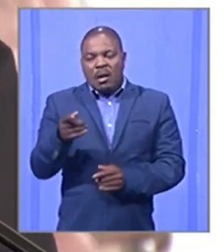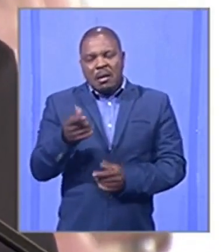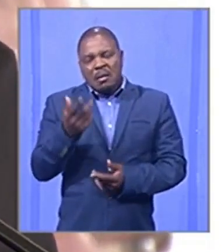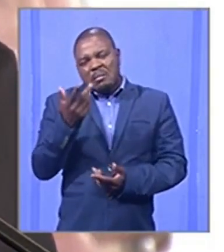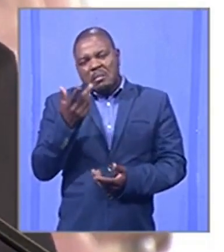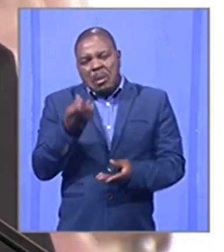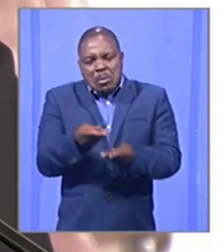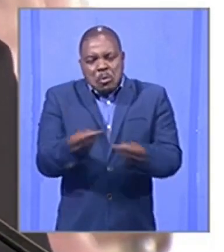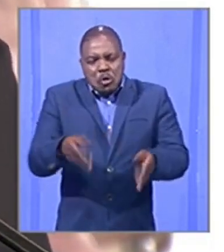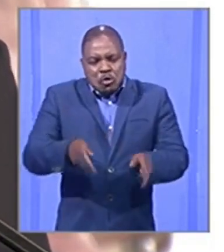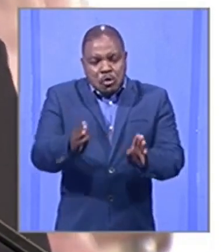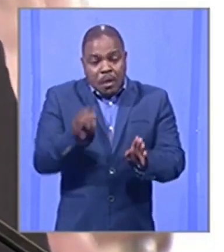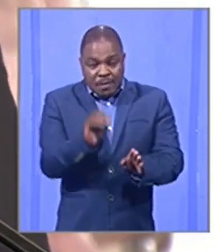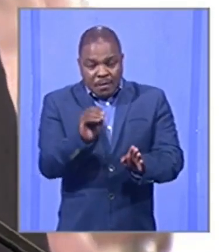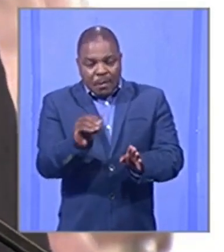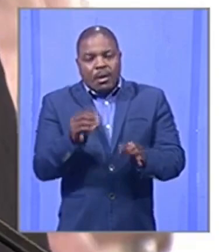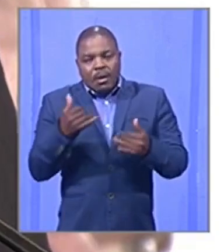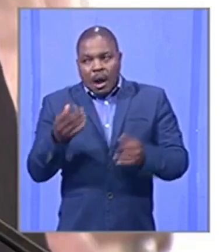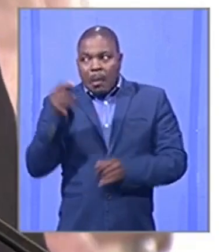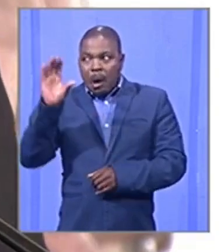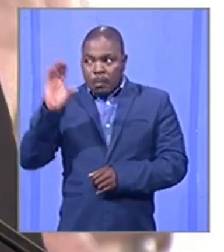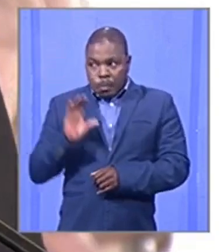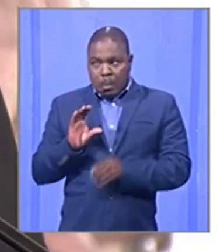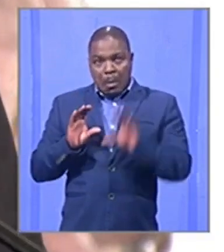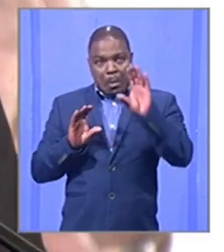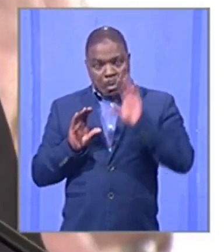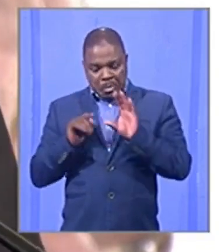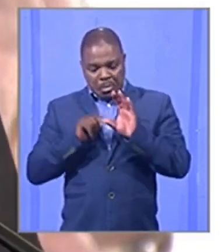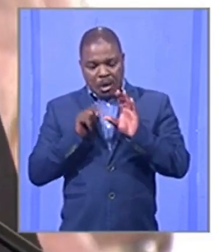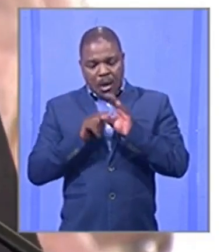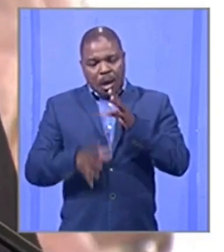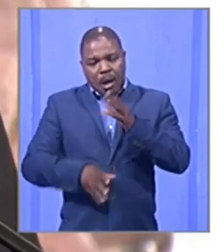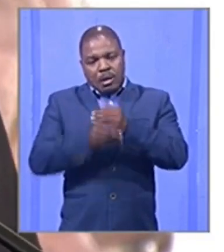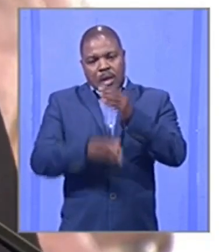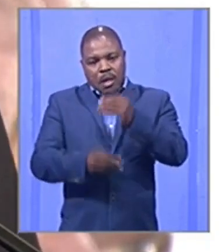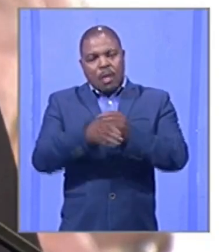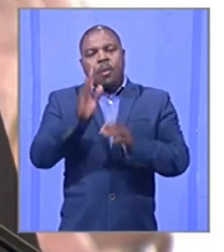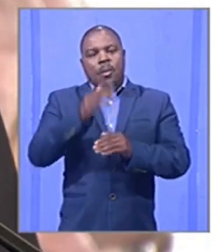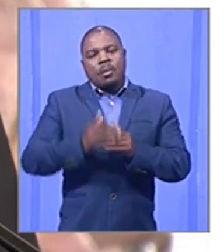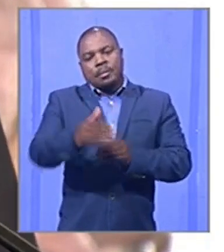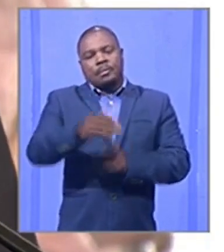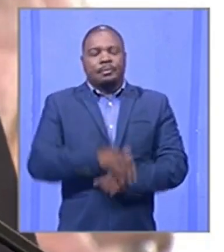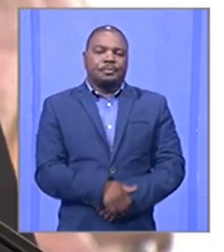gravel. Ha tšhelete ntse e ba teng, we will add on to it.